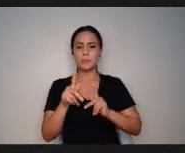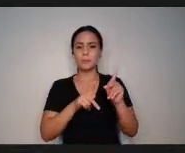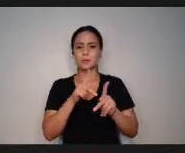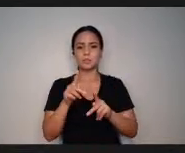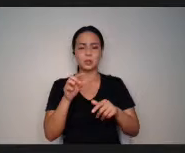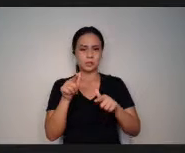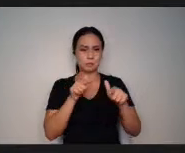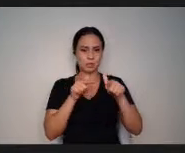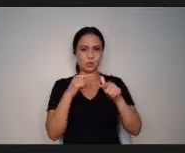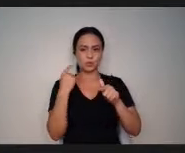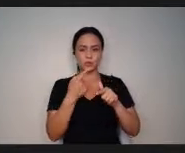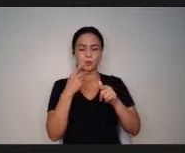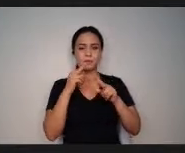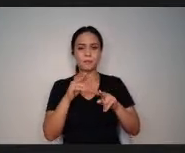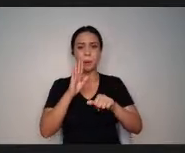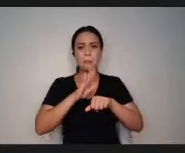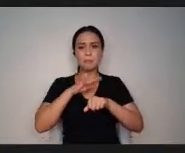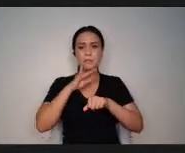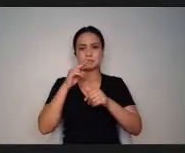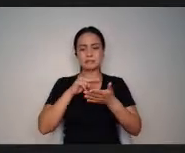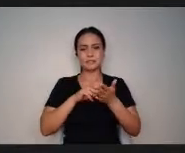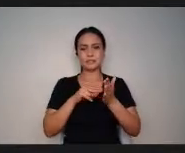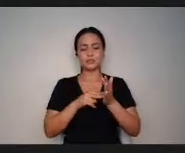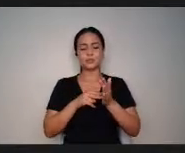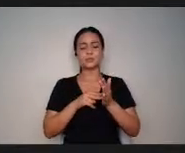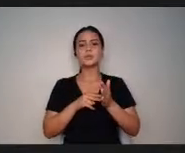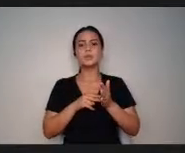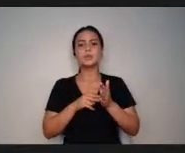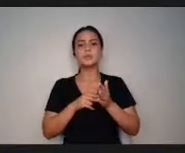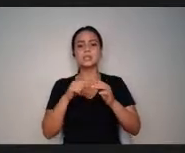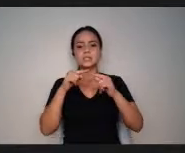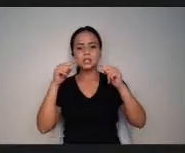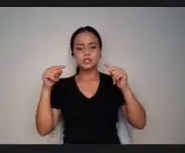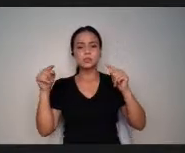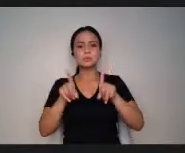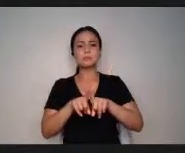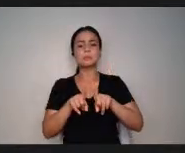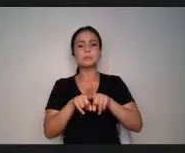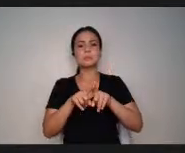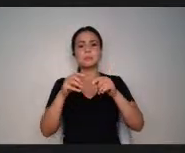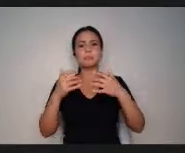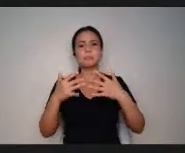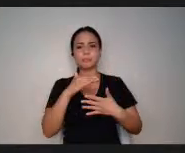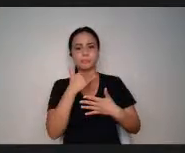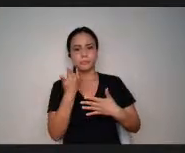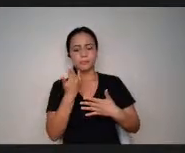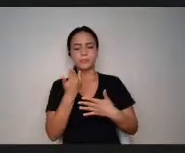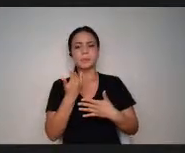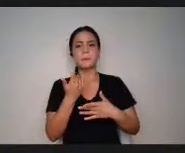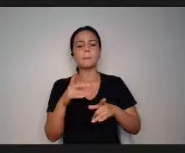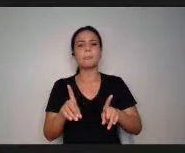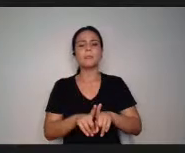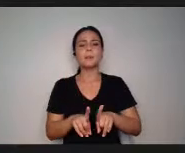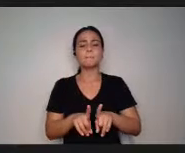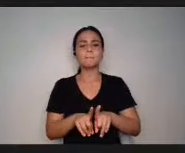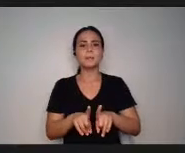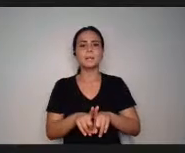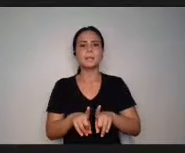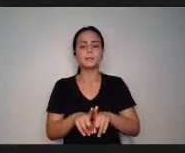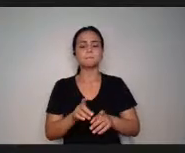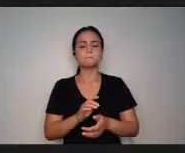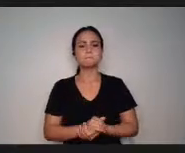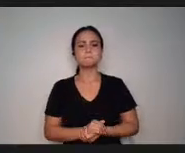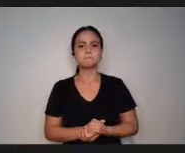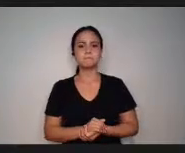in intentional self-harm or suicide, in accidental drug poisoning or opioid overdoses,